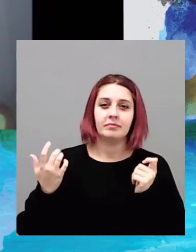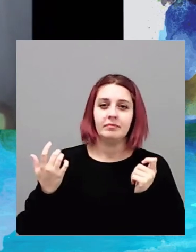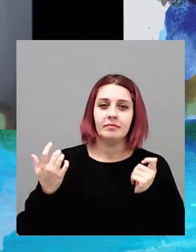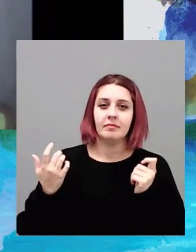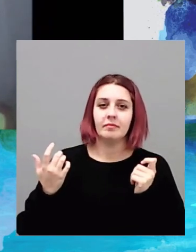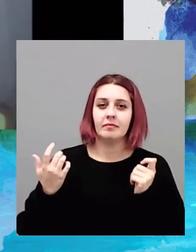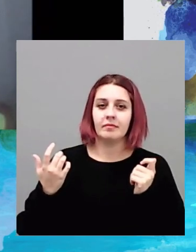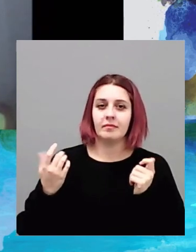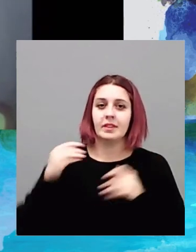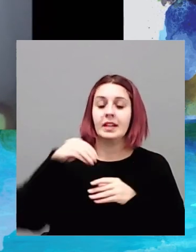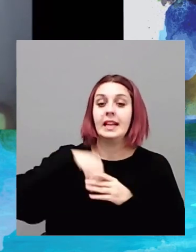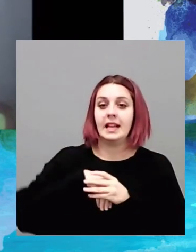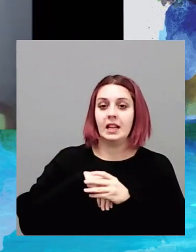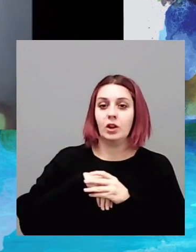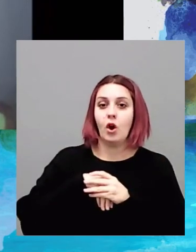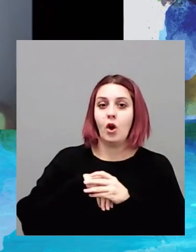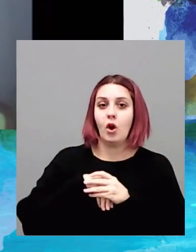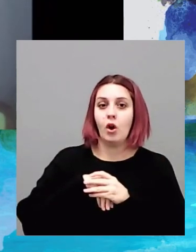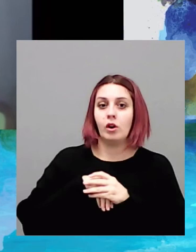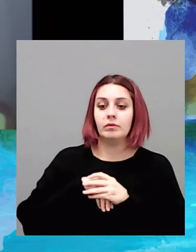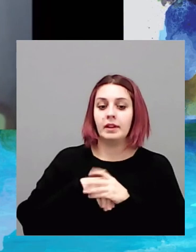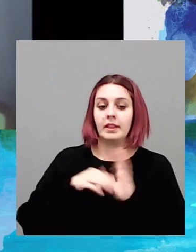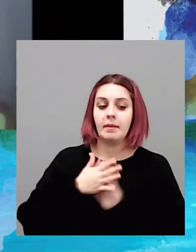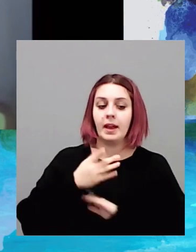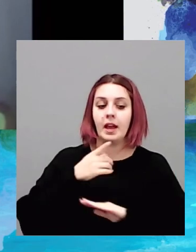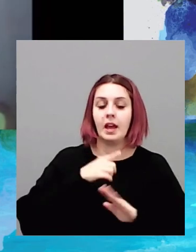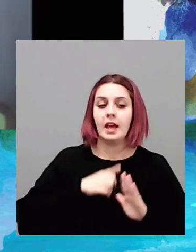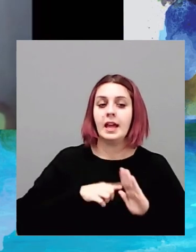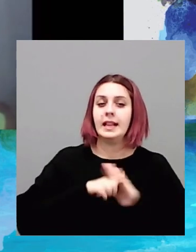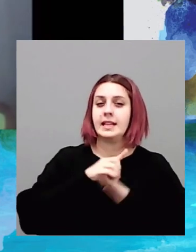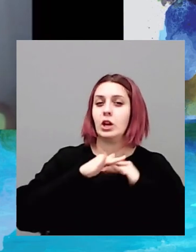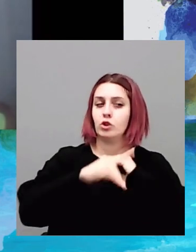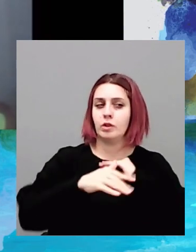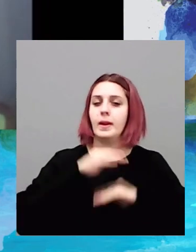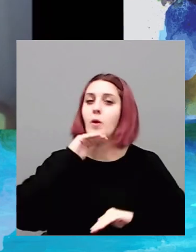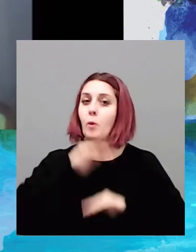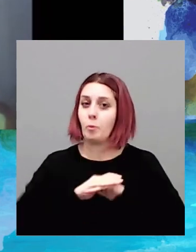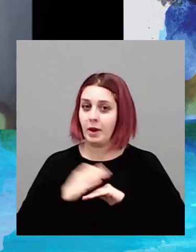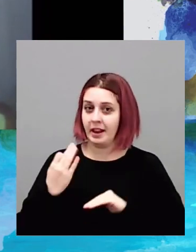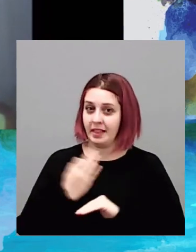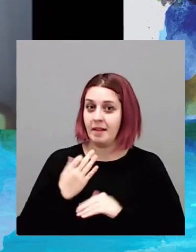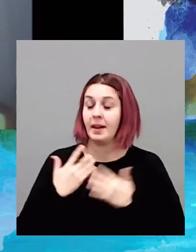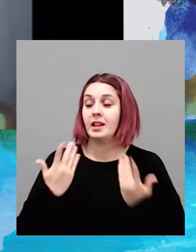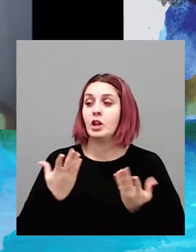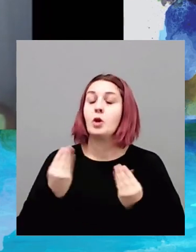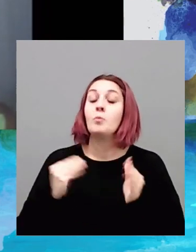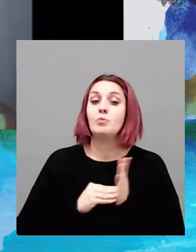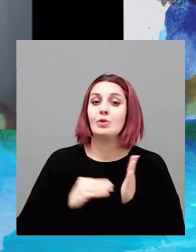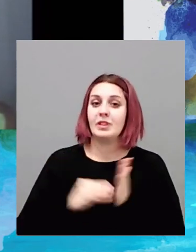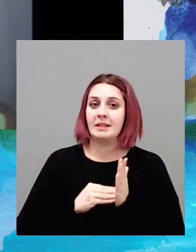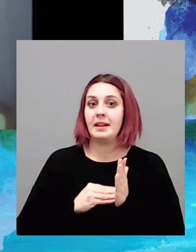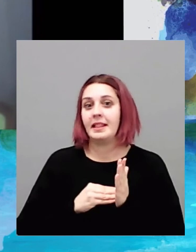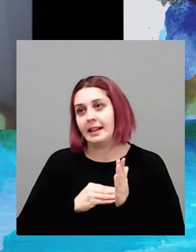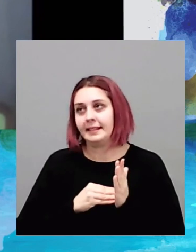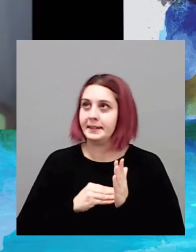be aware and they use it in their communications that they care